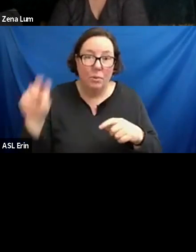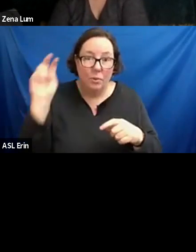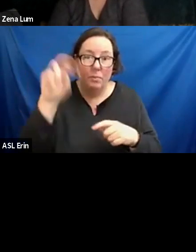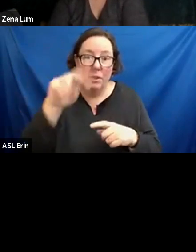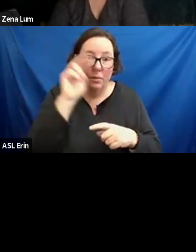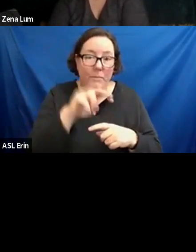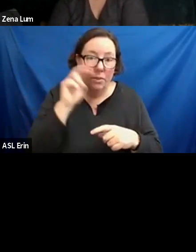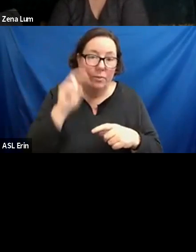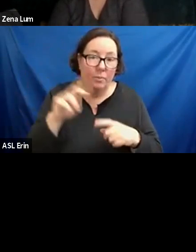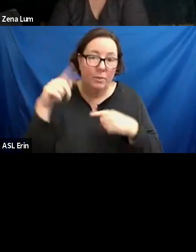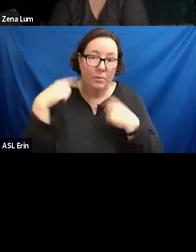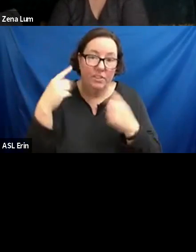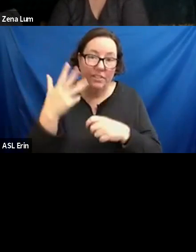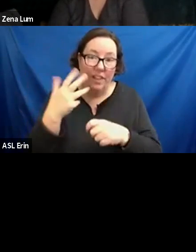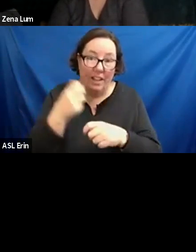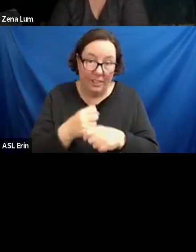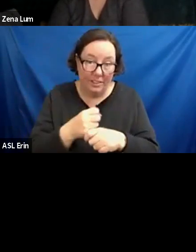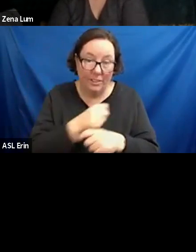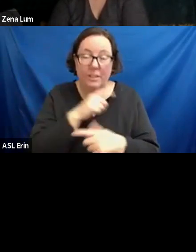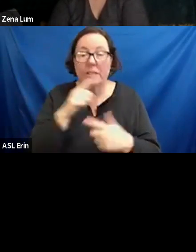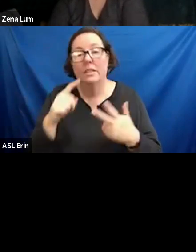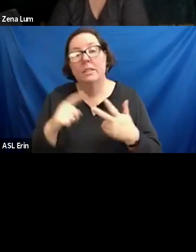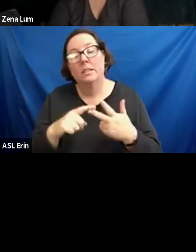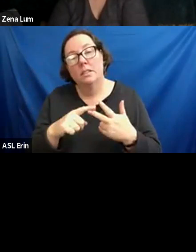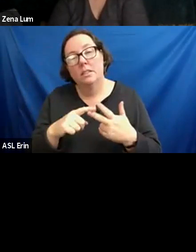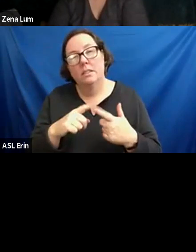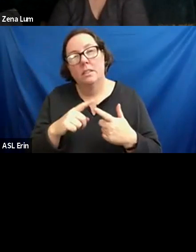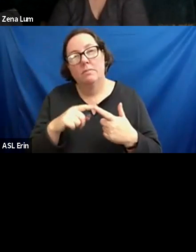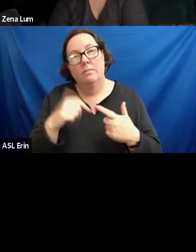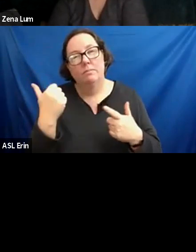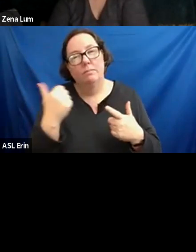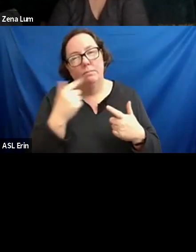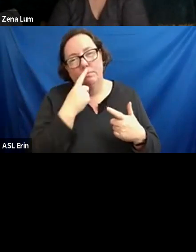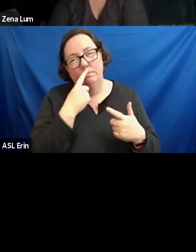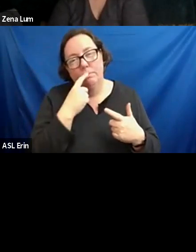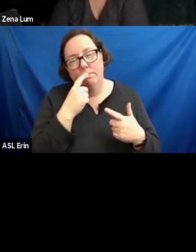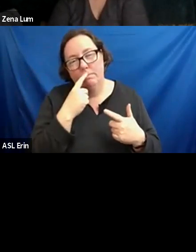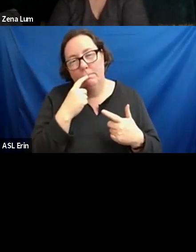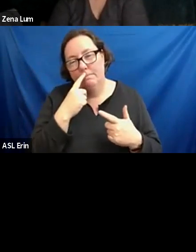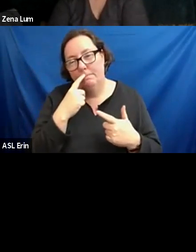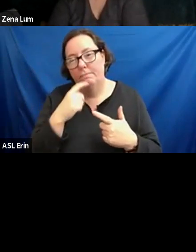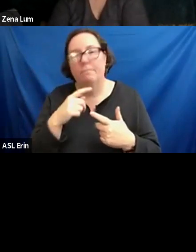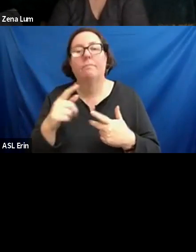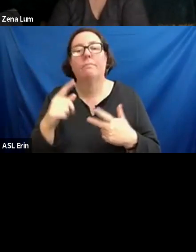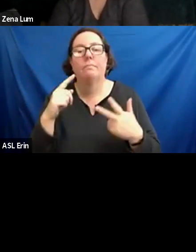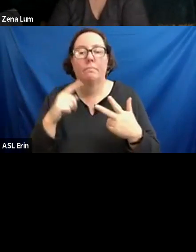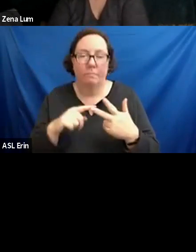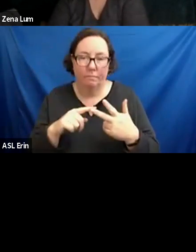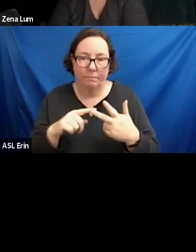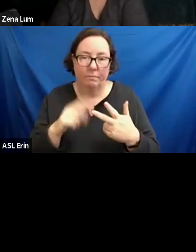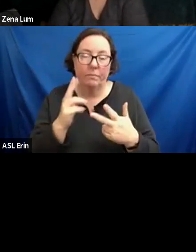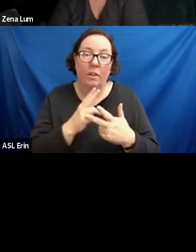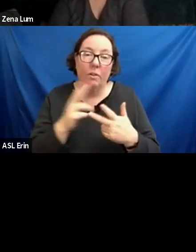last 5 years. And I think I'm forgetting one. And then it also uses,